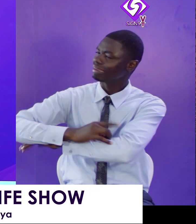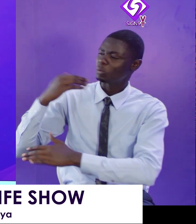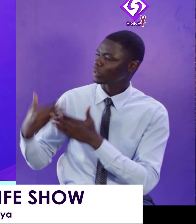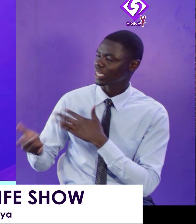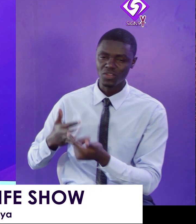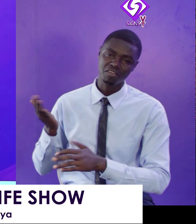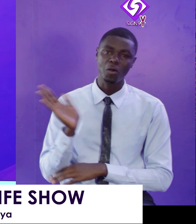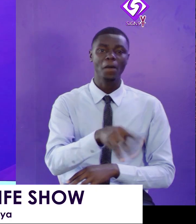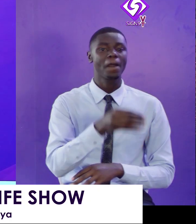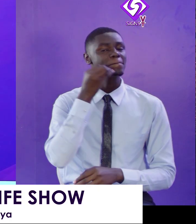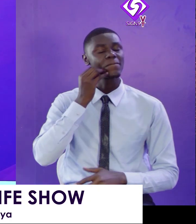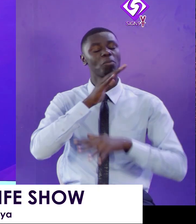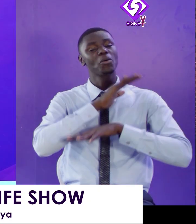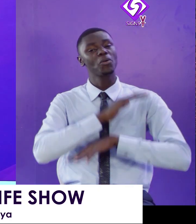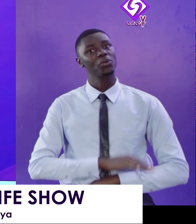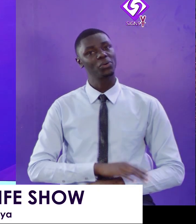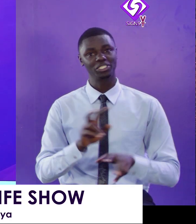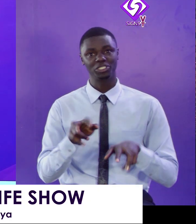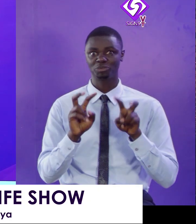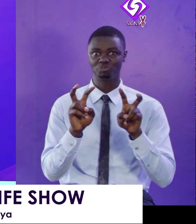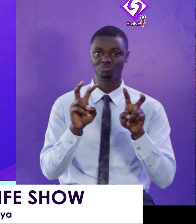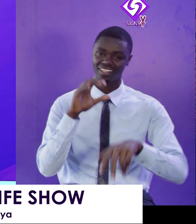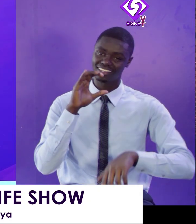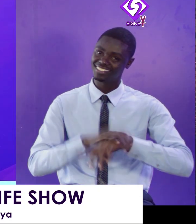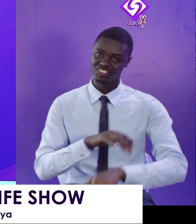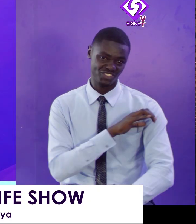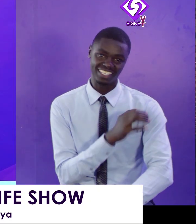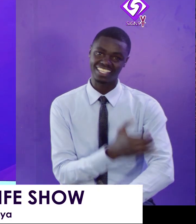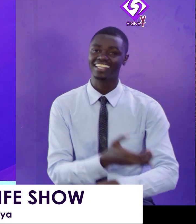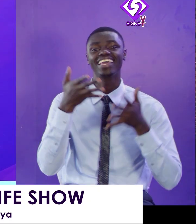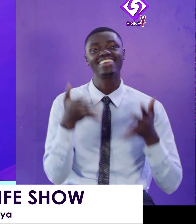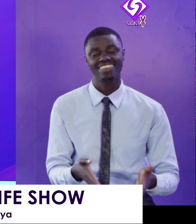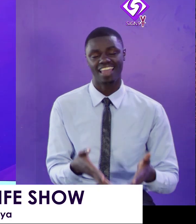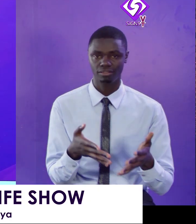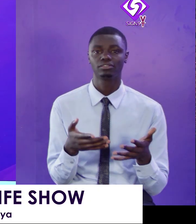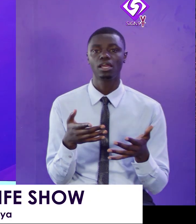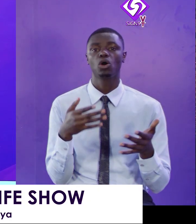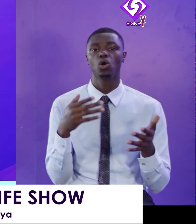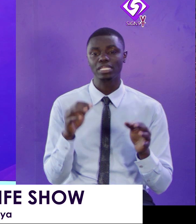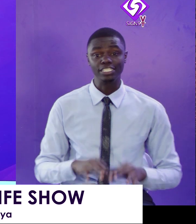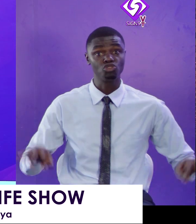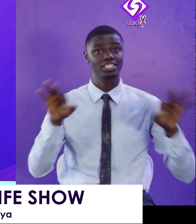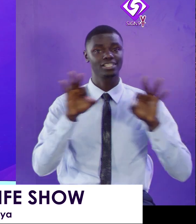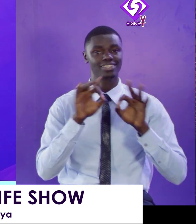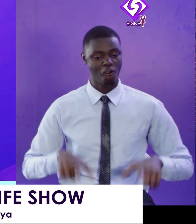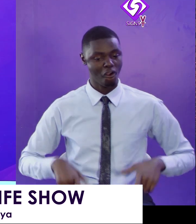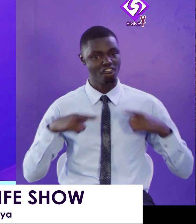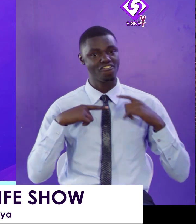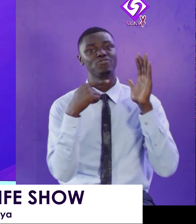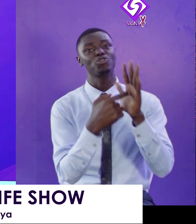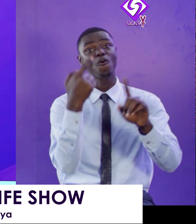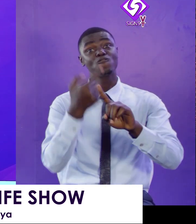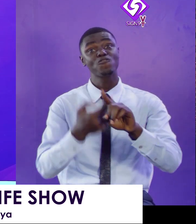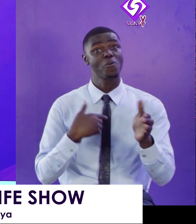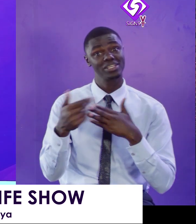generally. You come and you get energized here on the Treasures of Life show from Science TV,